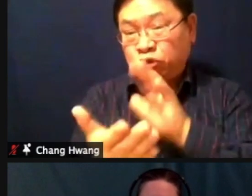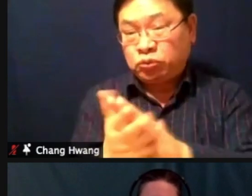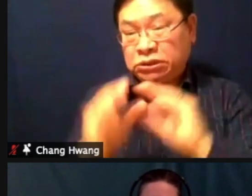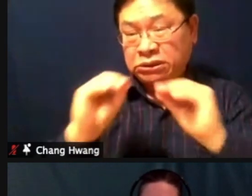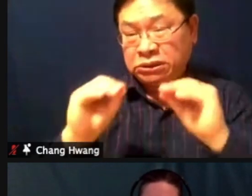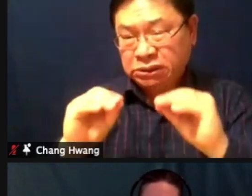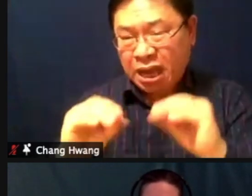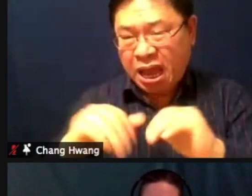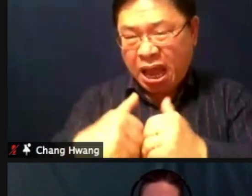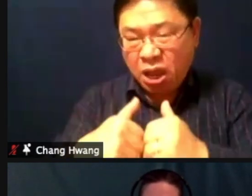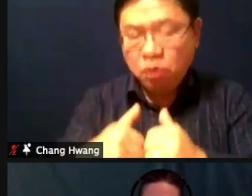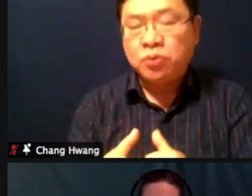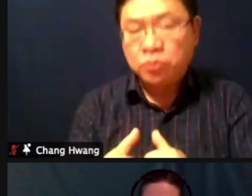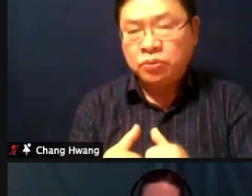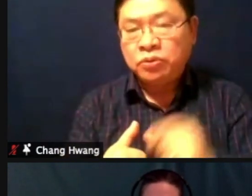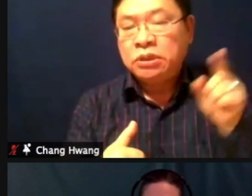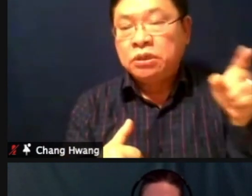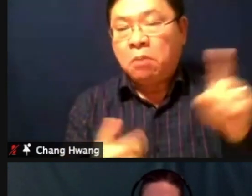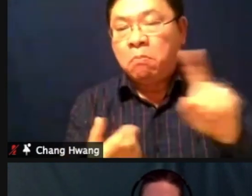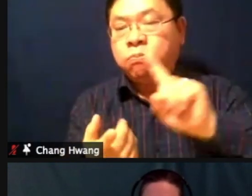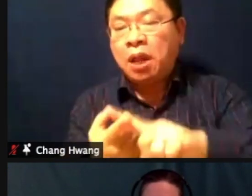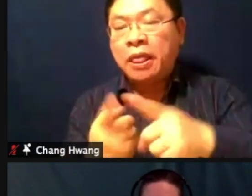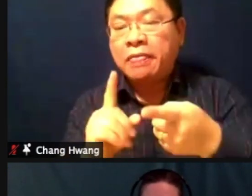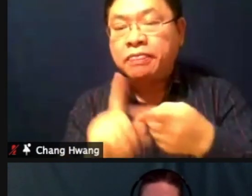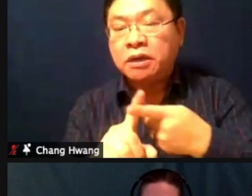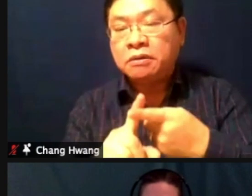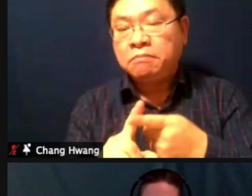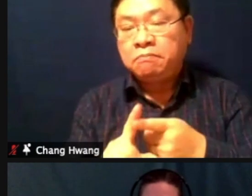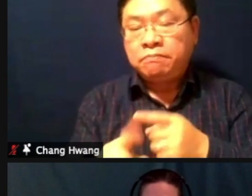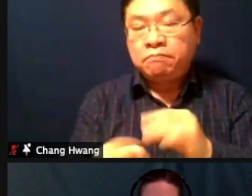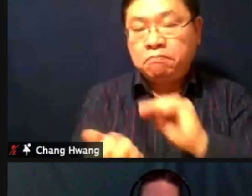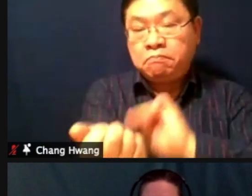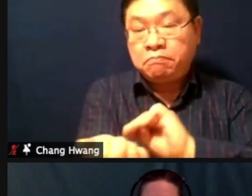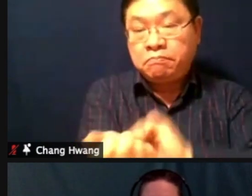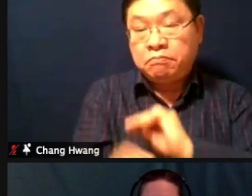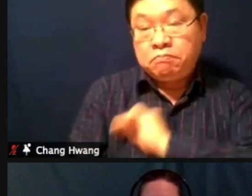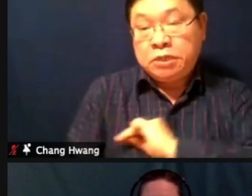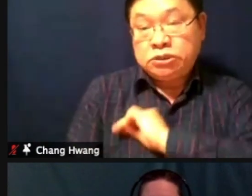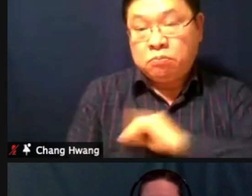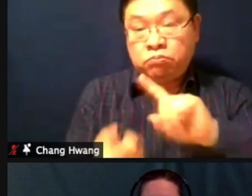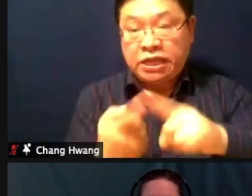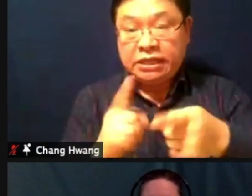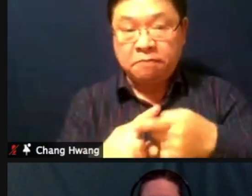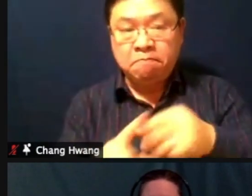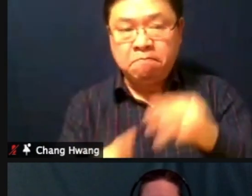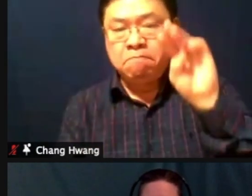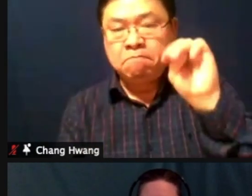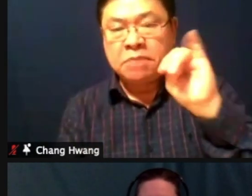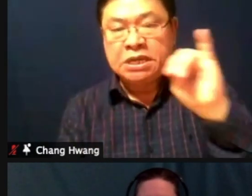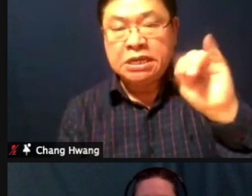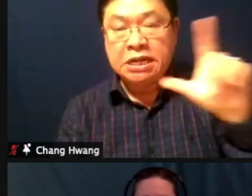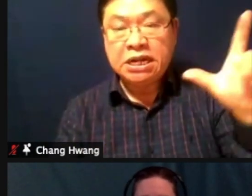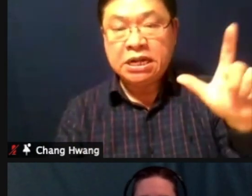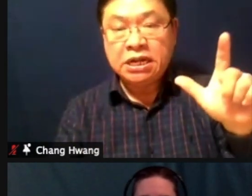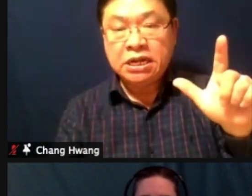Now, Dr. Hall herself, she founded that deaf school. She was the first person to do so in Korea, but she needed a